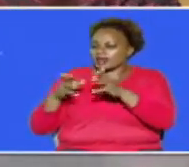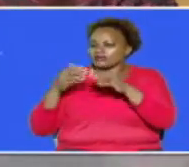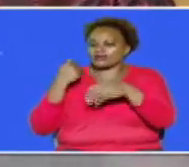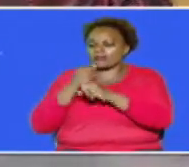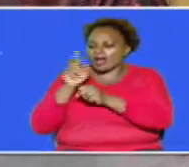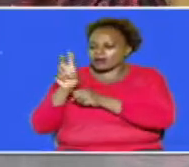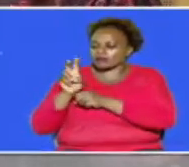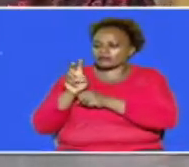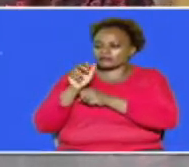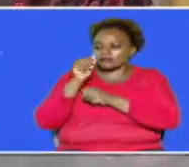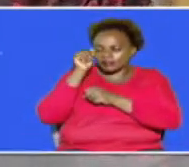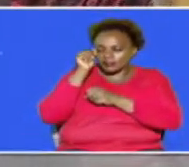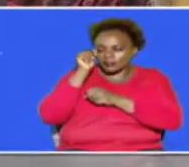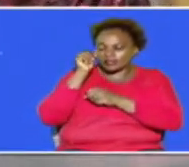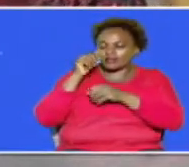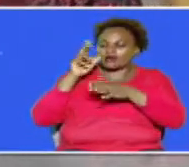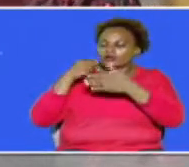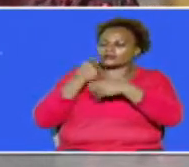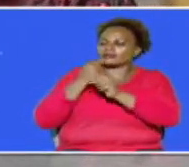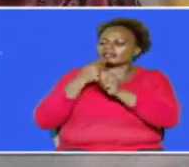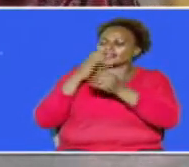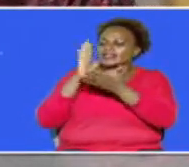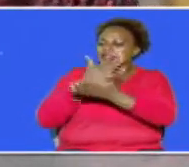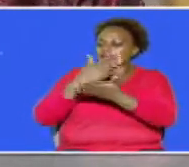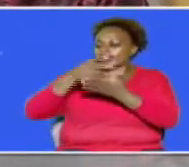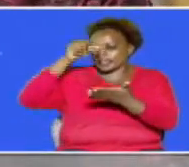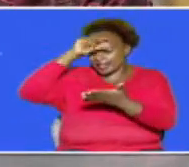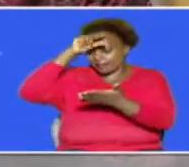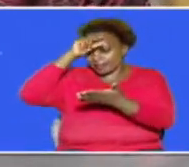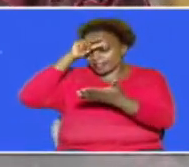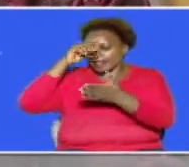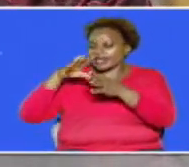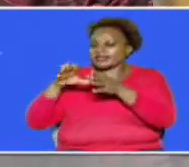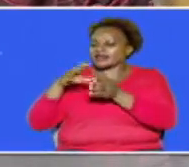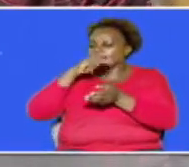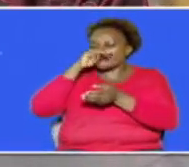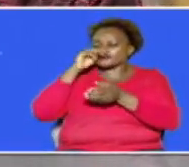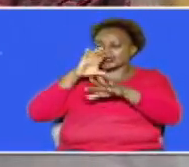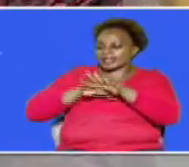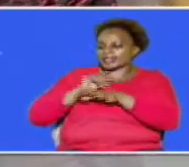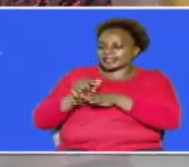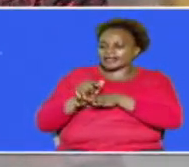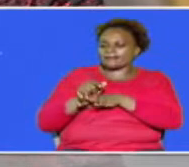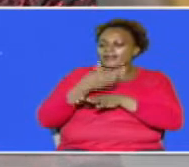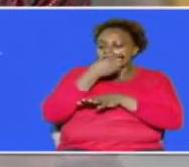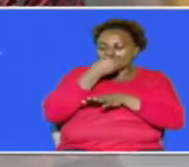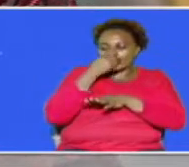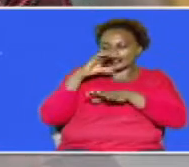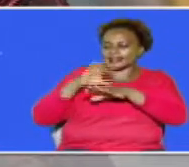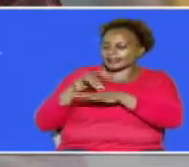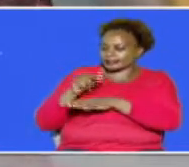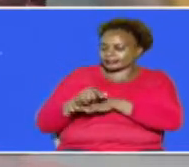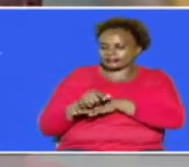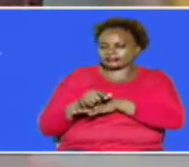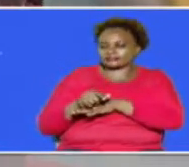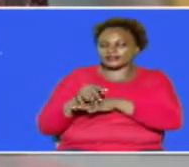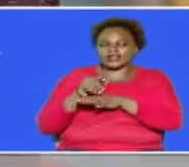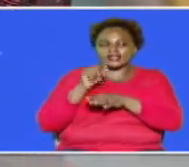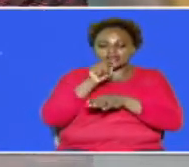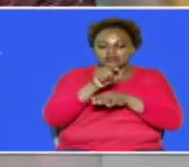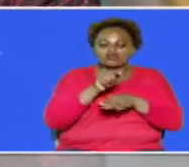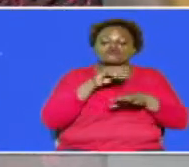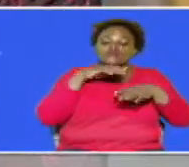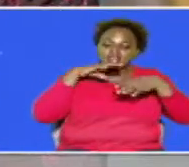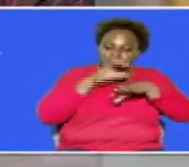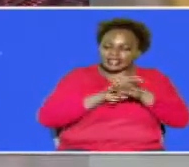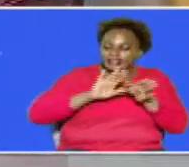looking at. This is now what, in terms of sharing government, this is what Musalia Mudavadi is getting, mm-hmm. Wetangula is getting. You know, Mutua, this is what